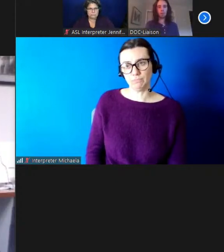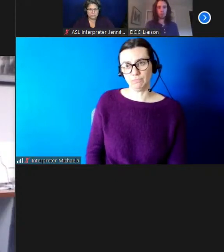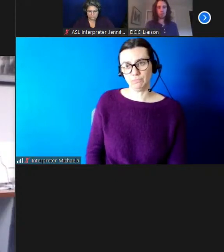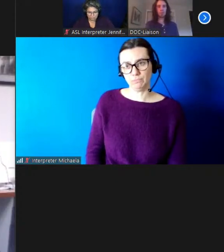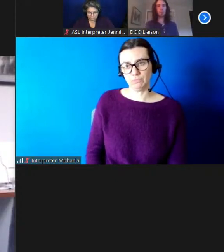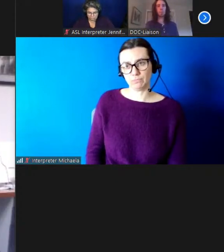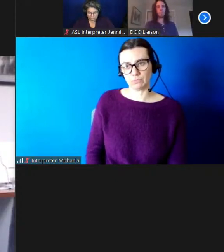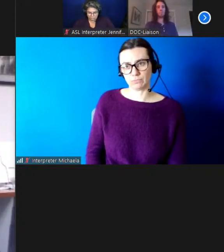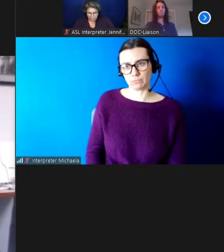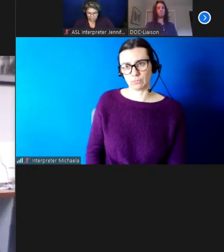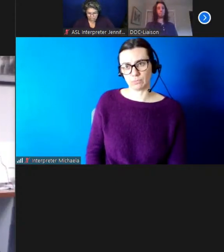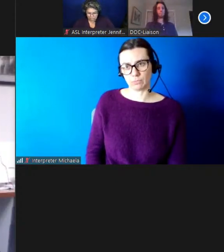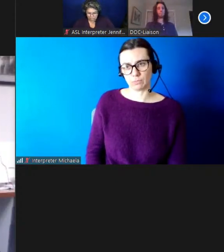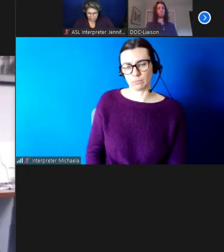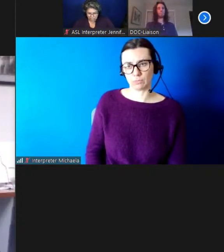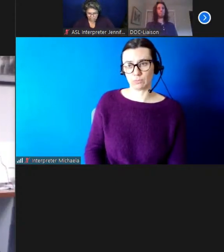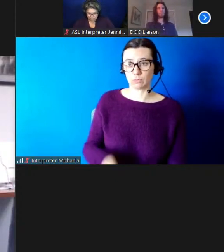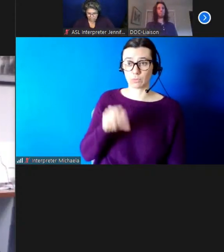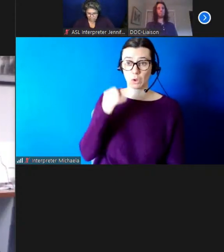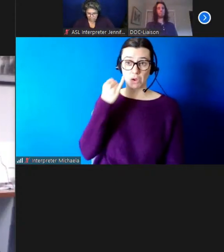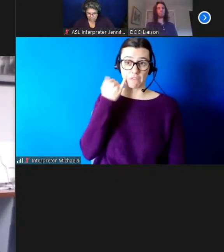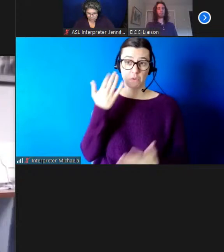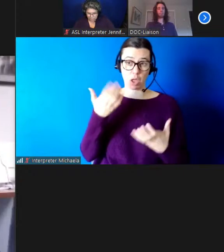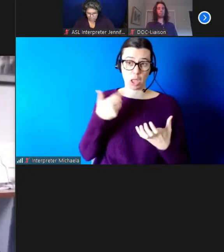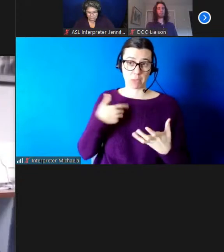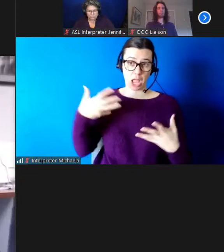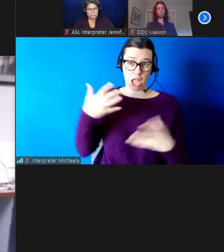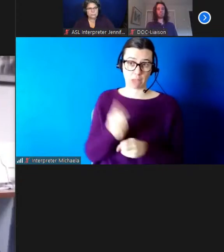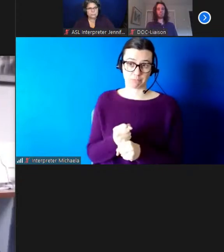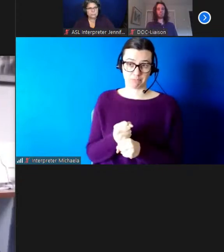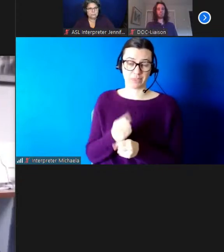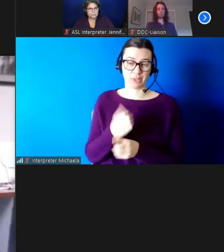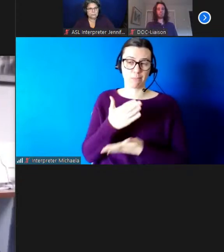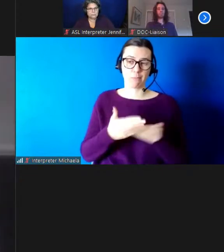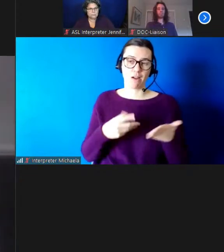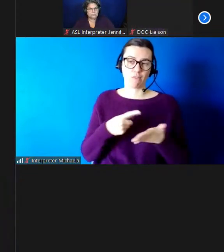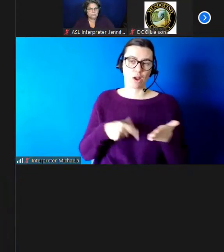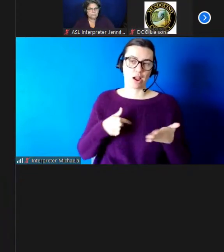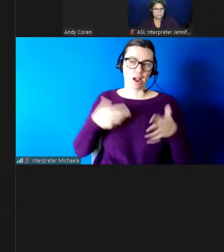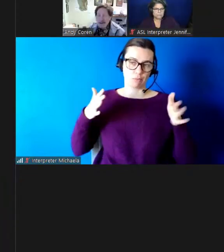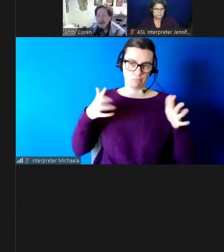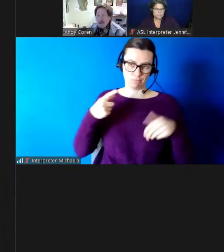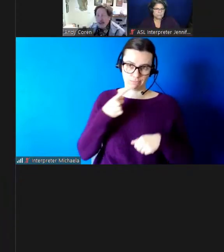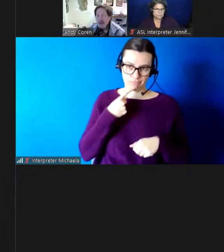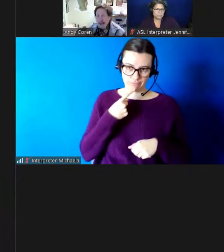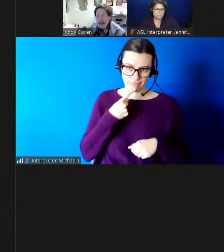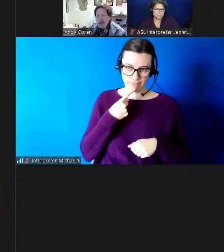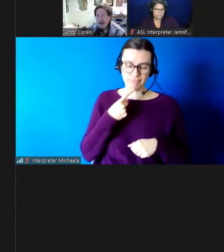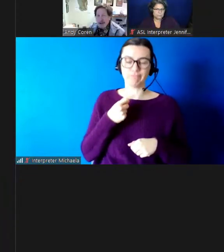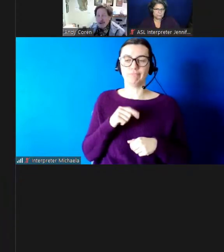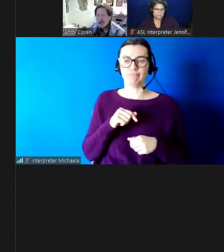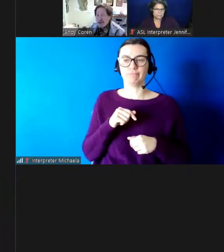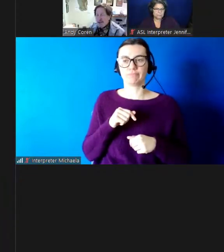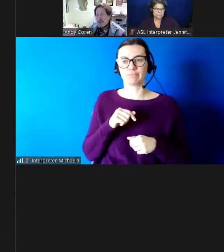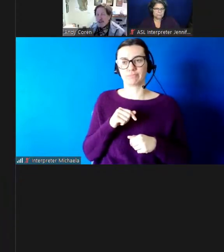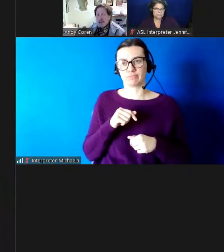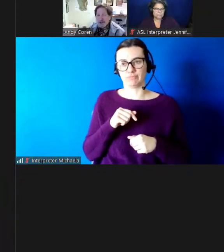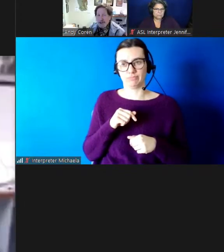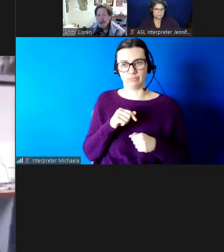So if you'd like me to just summarize, part of it is what I've already said. We're getting into a